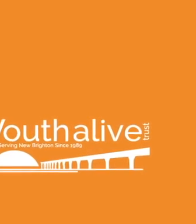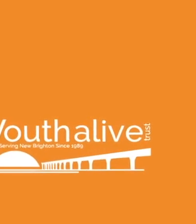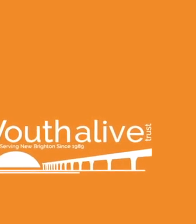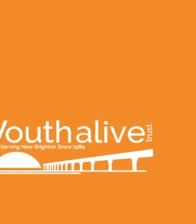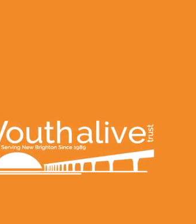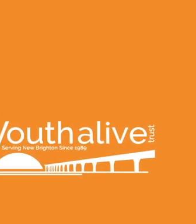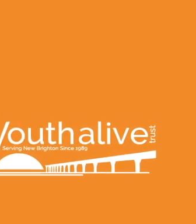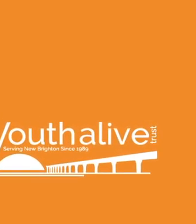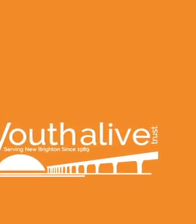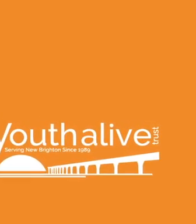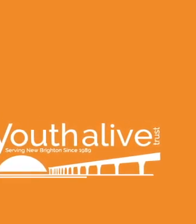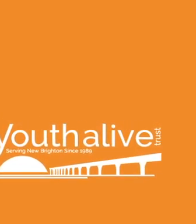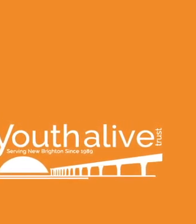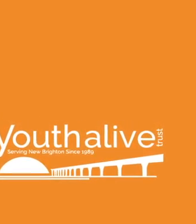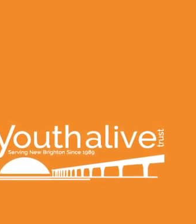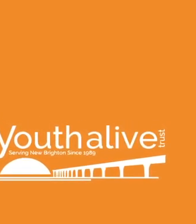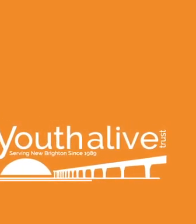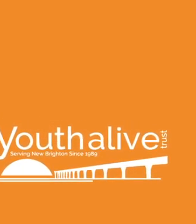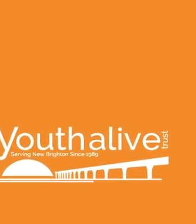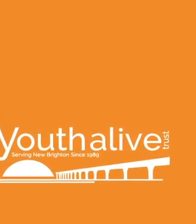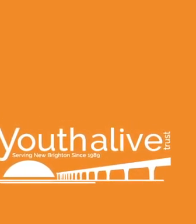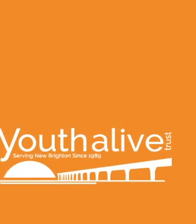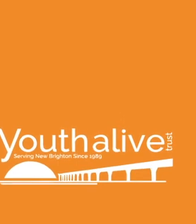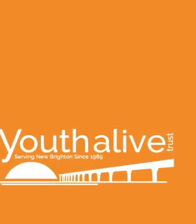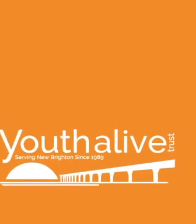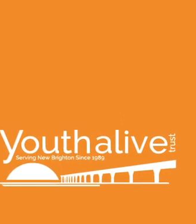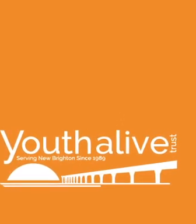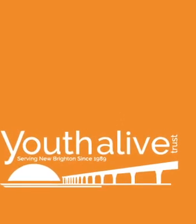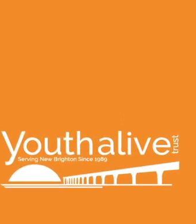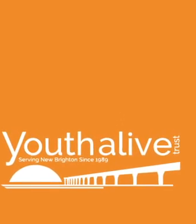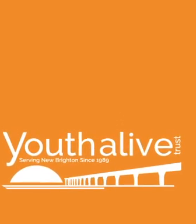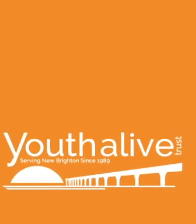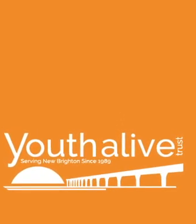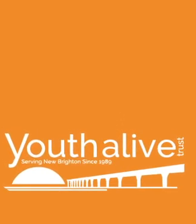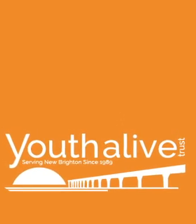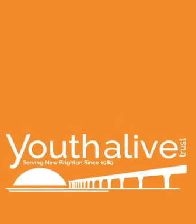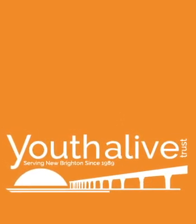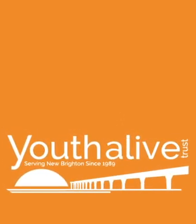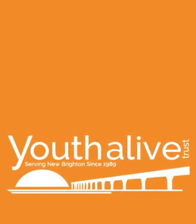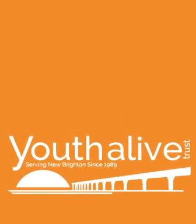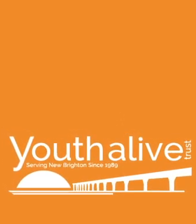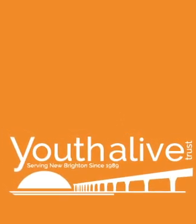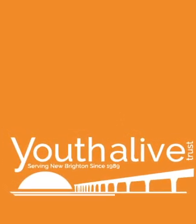tribe and tongue, and every saint and servant, praise the Lord.